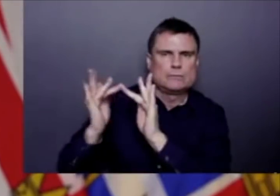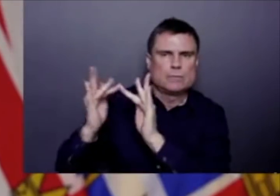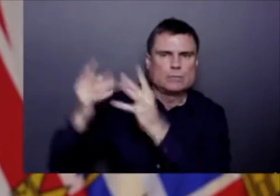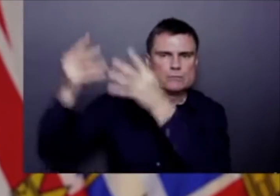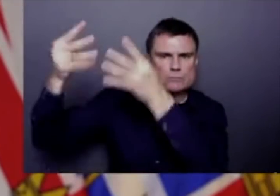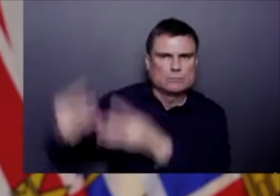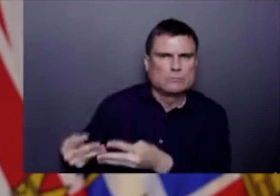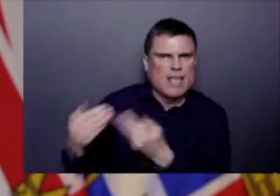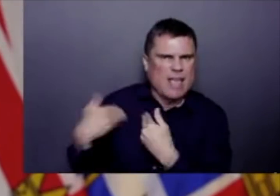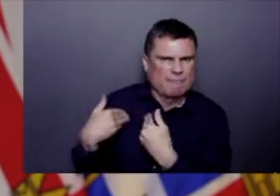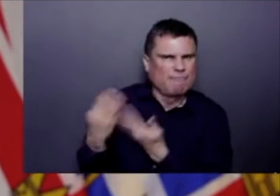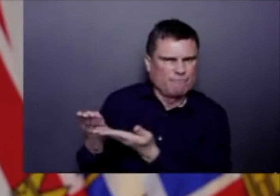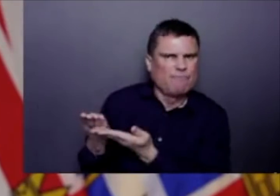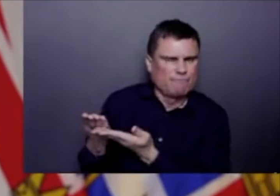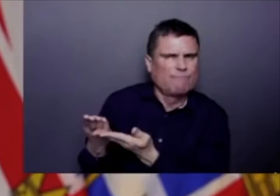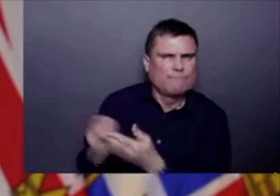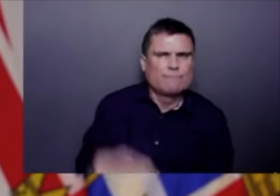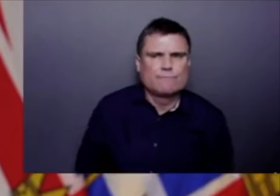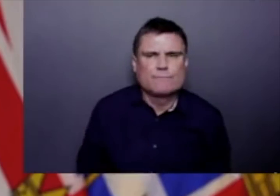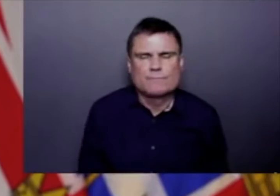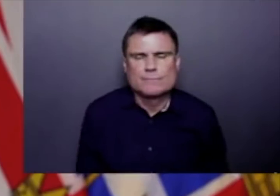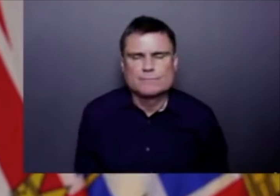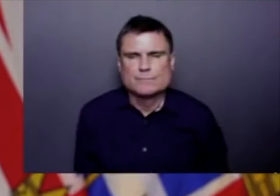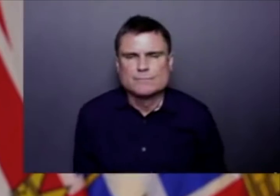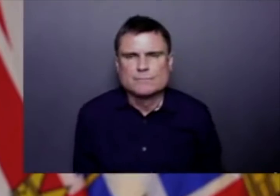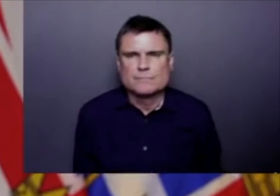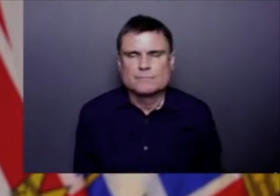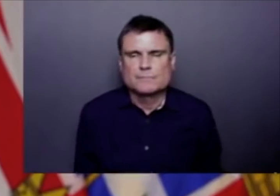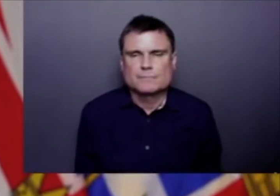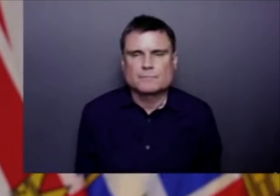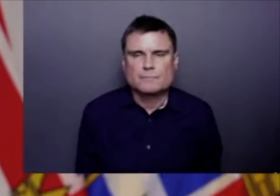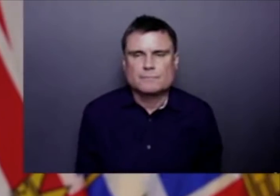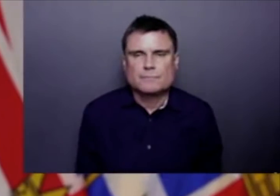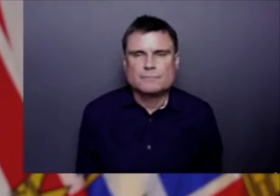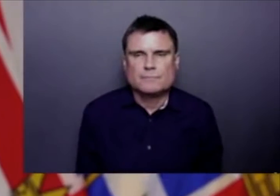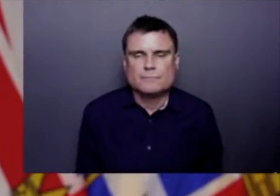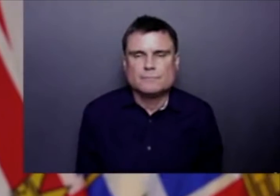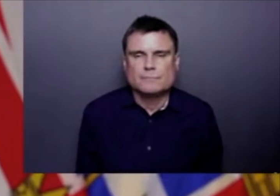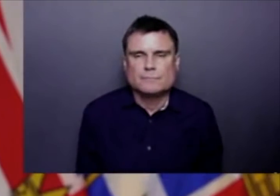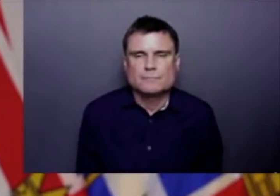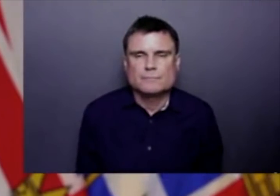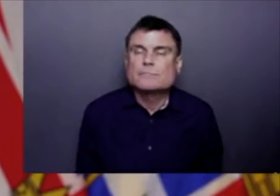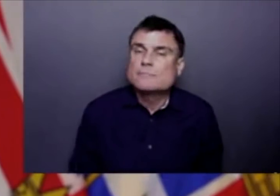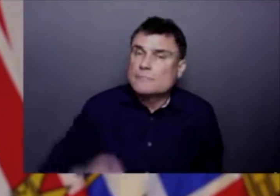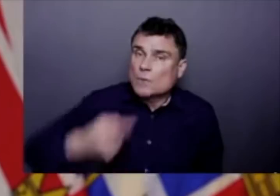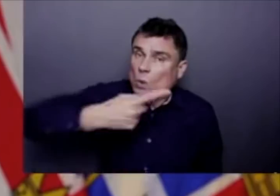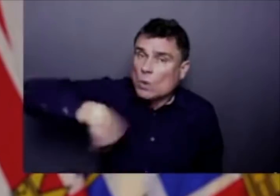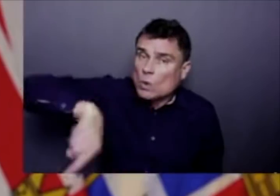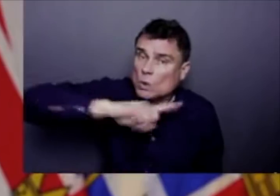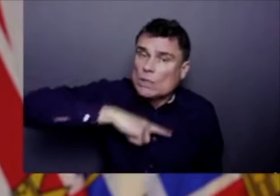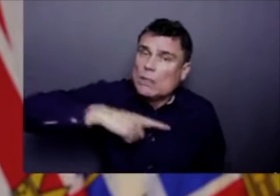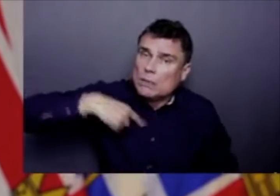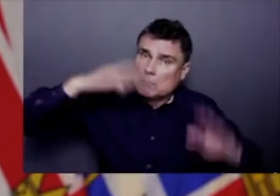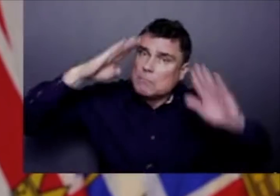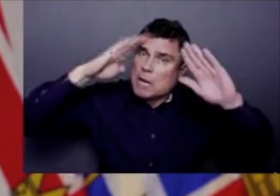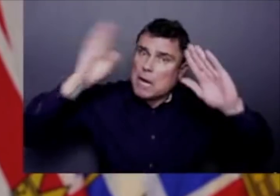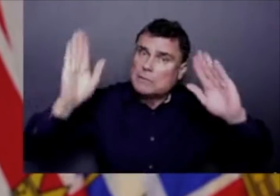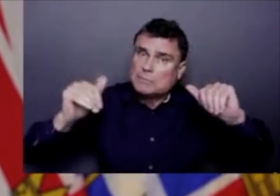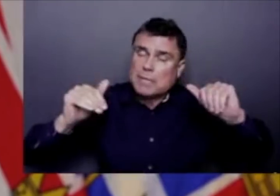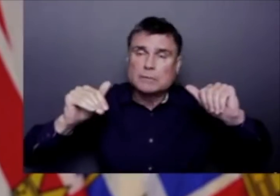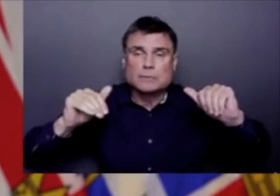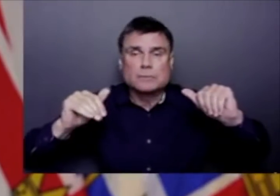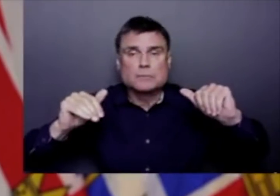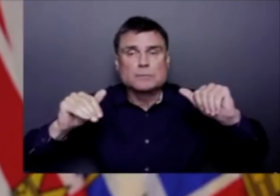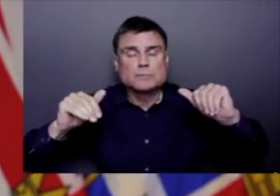receive. And I will say that it's all based on expectations right now. The only guarantees that we have so far are